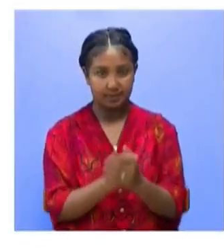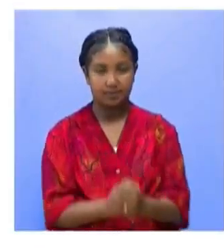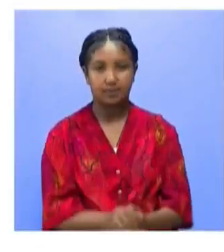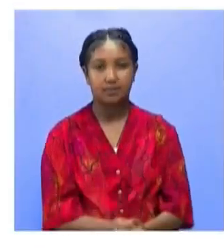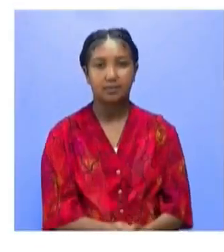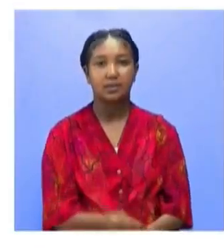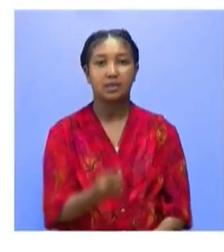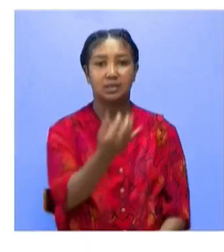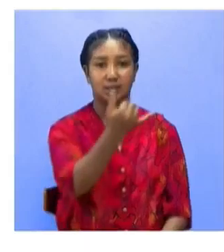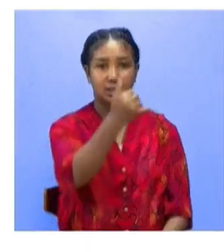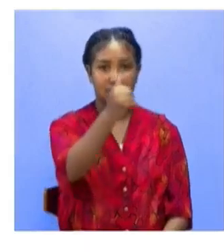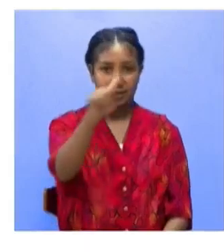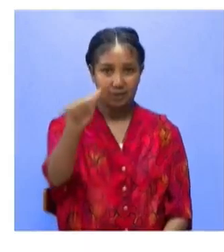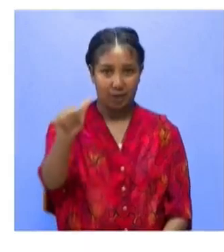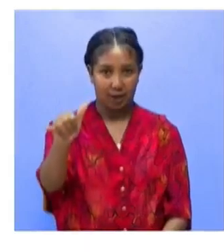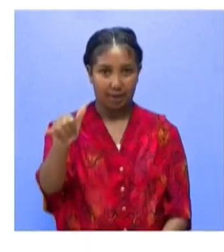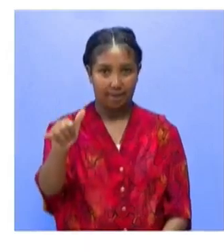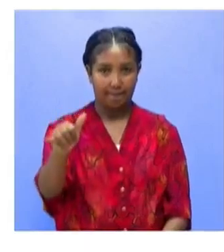They